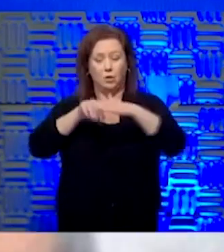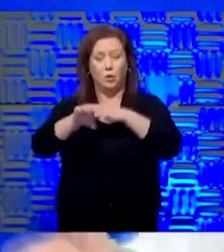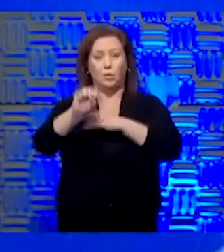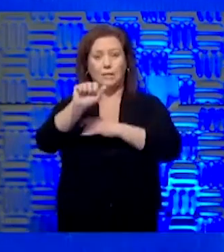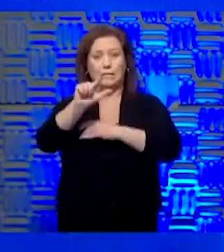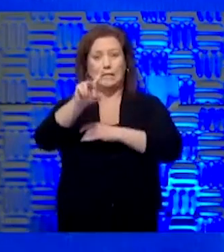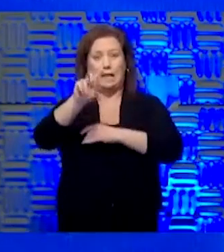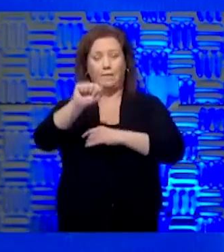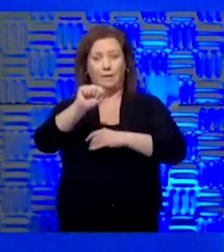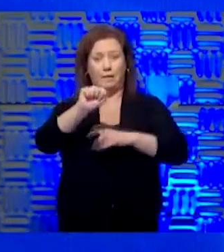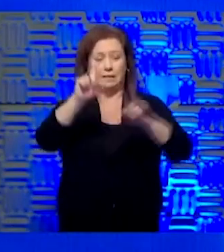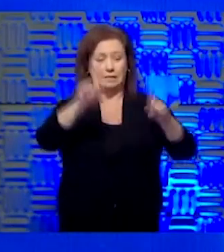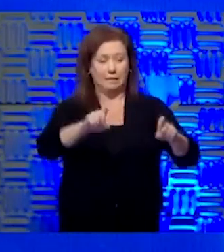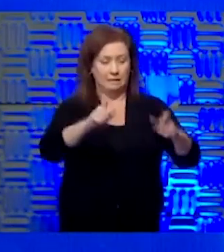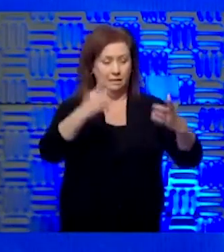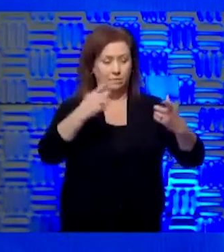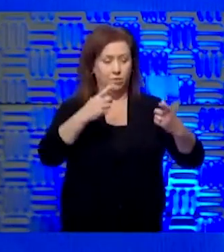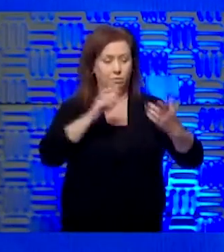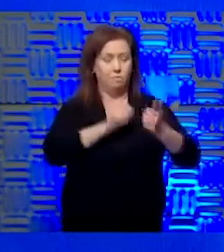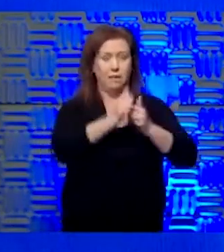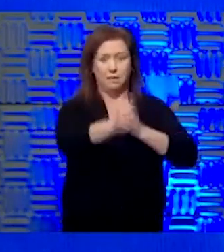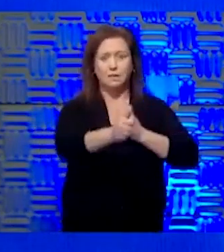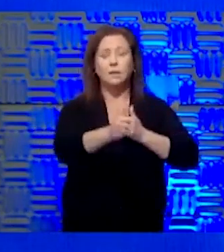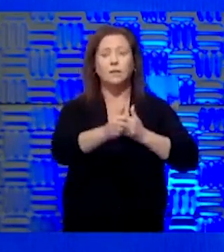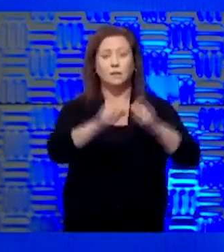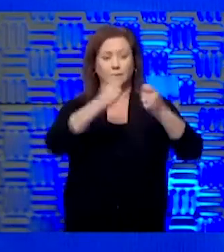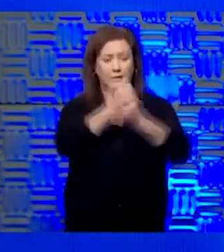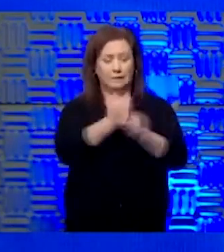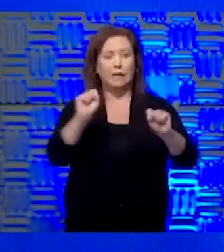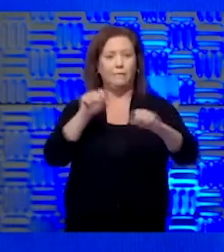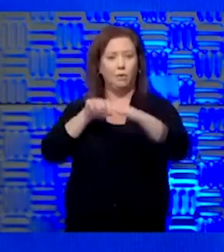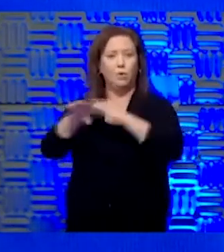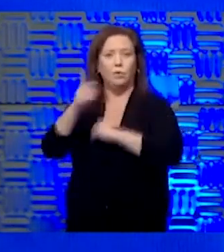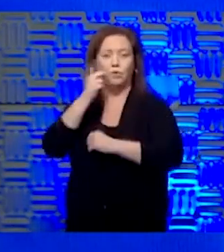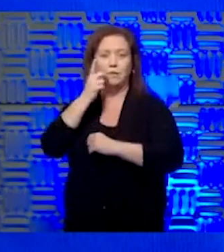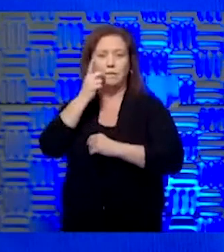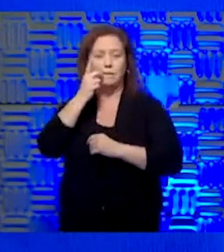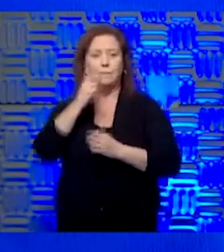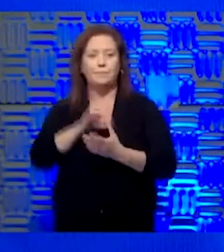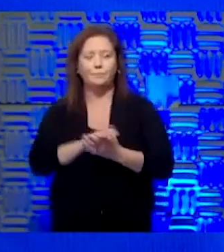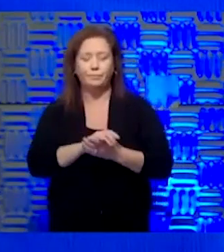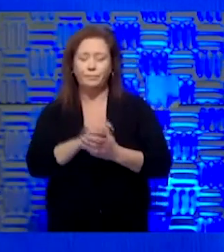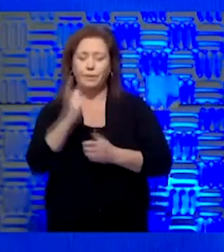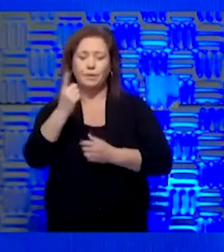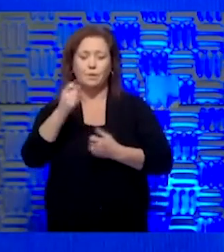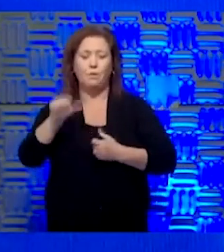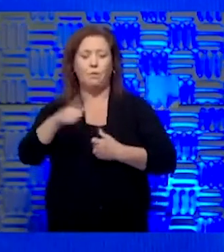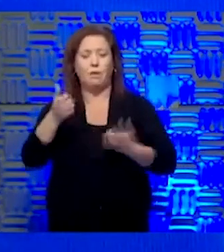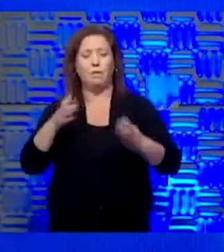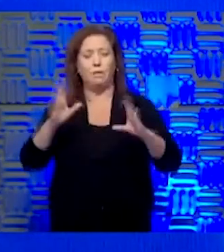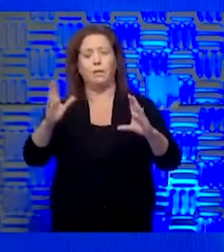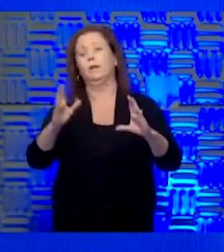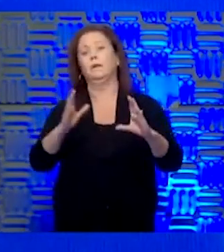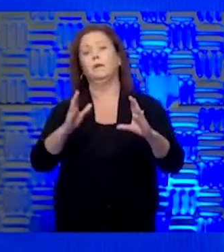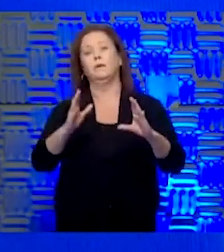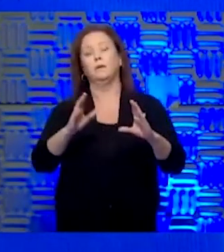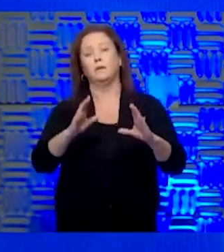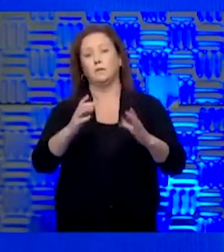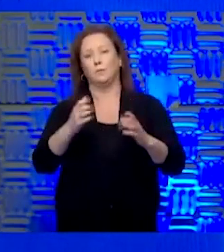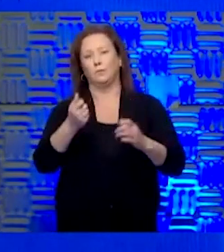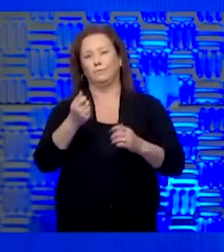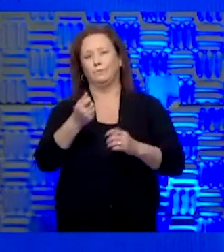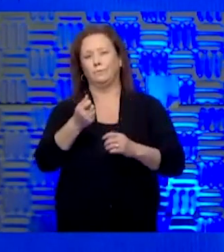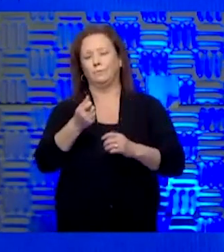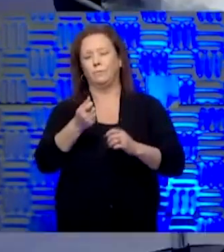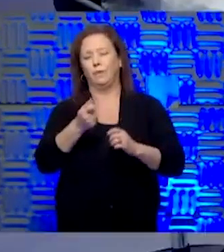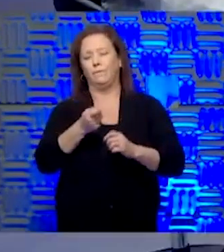and then go see your dentist if you're safe. So I think that's probably the only other move that we can hope for, and we're still a few months away from